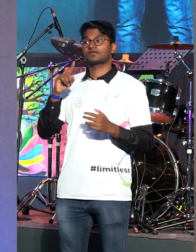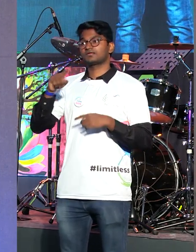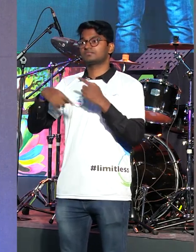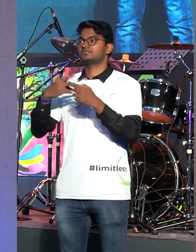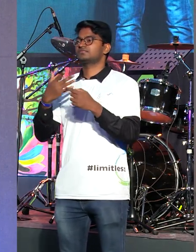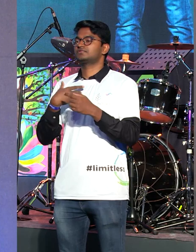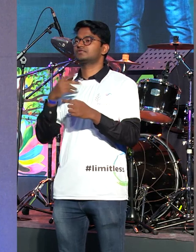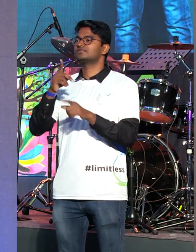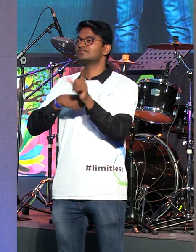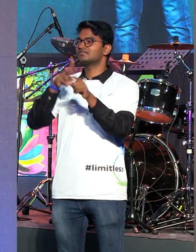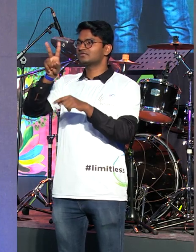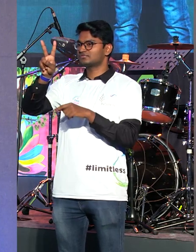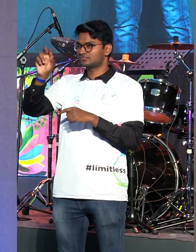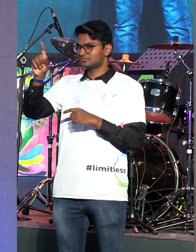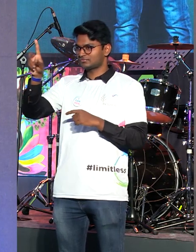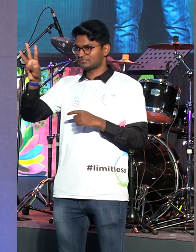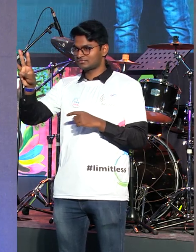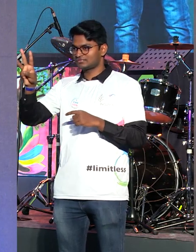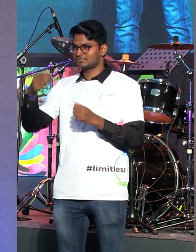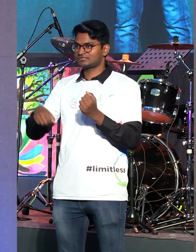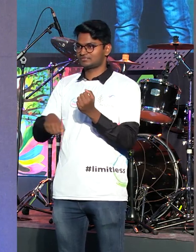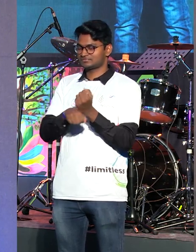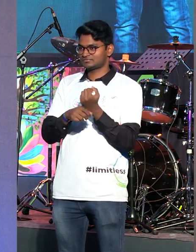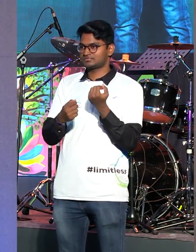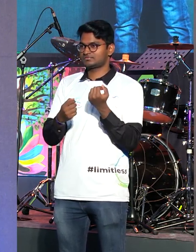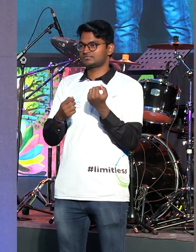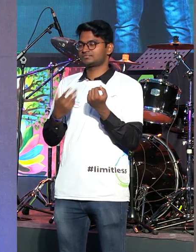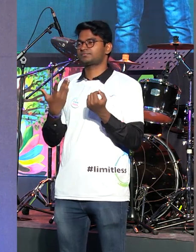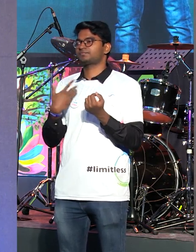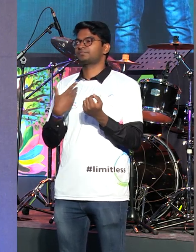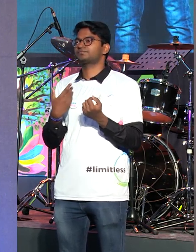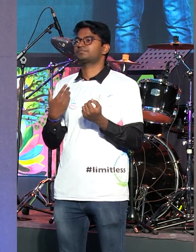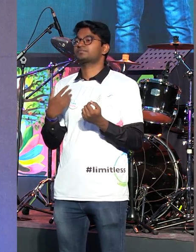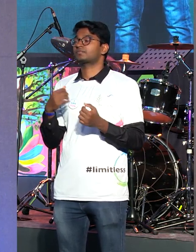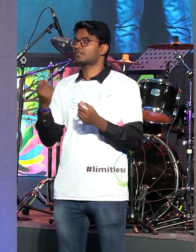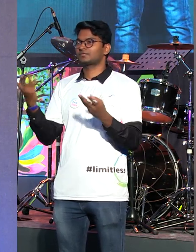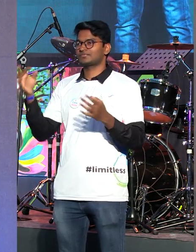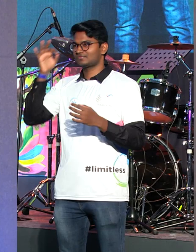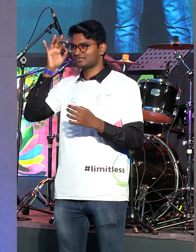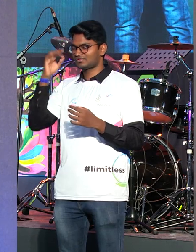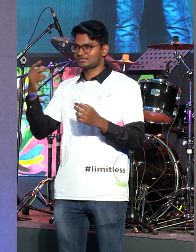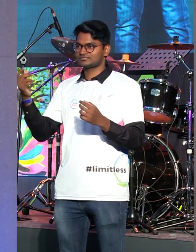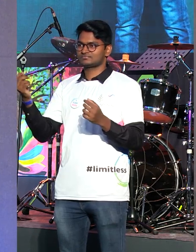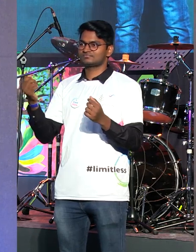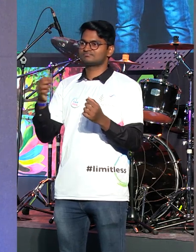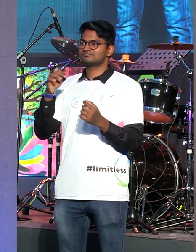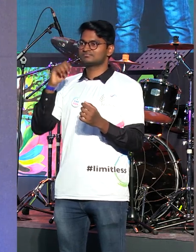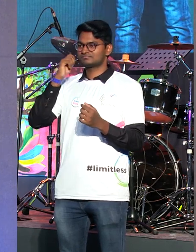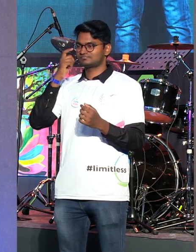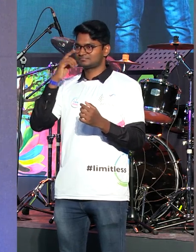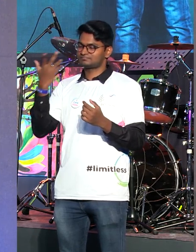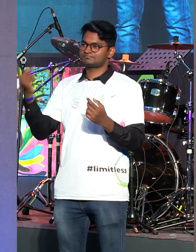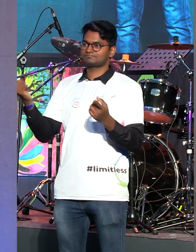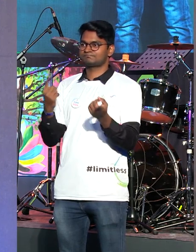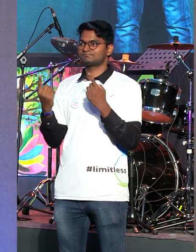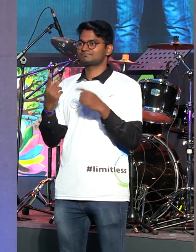in 2013, I became the face of the campaign by default, because many actors were increasingly sort of getting lighter and lighter with every